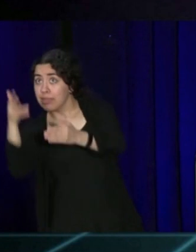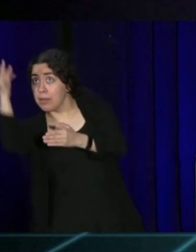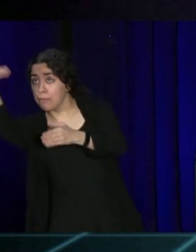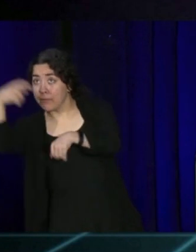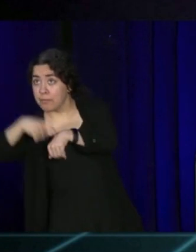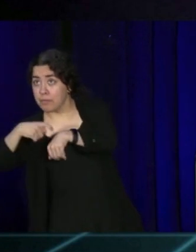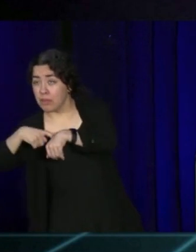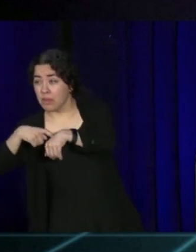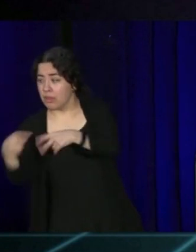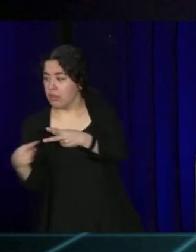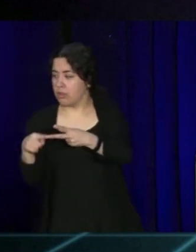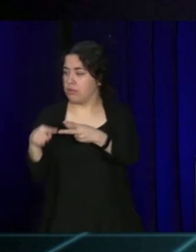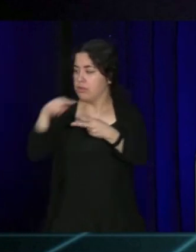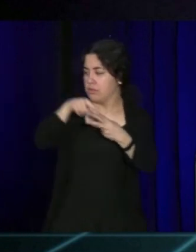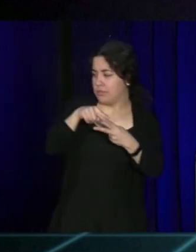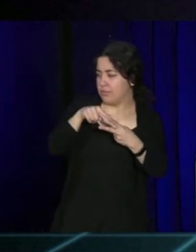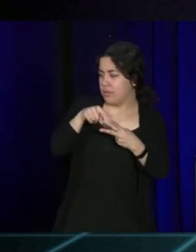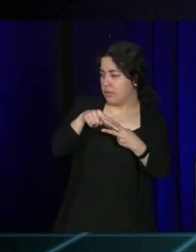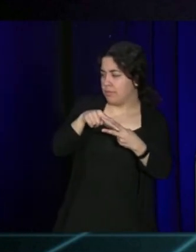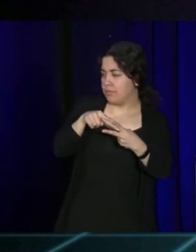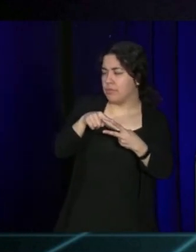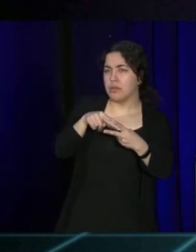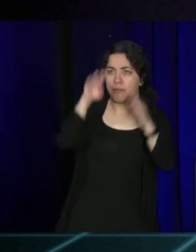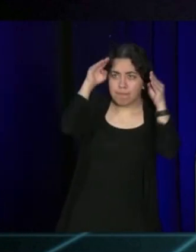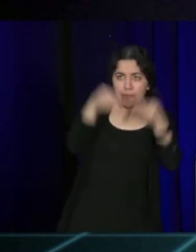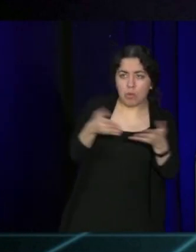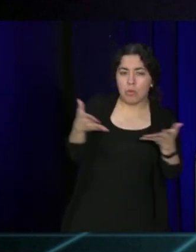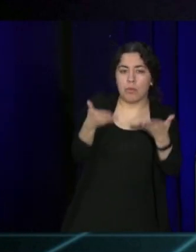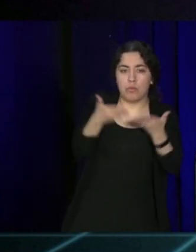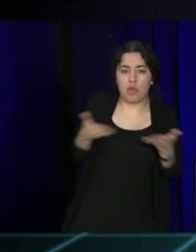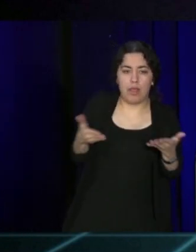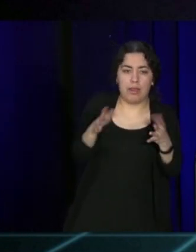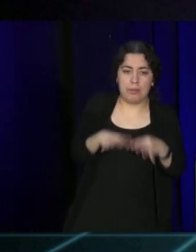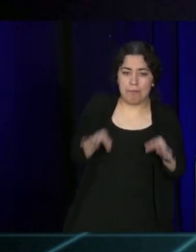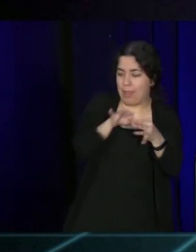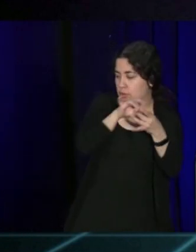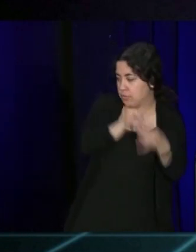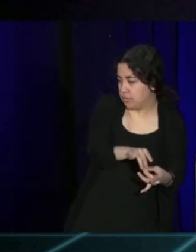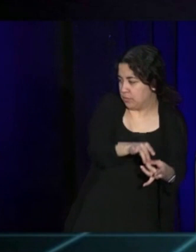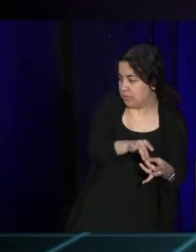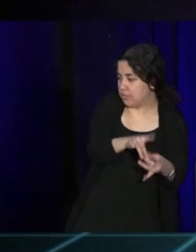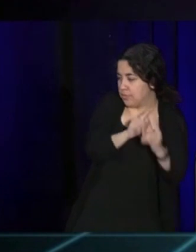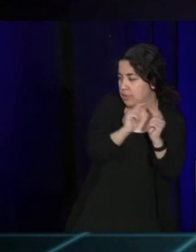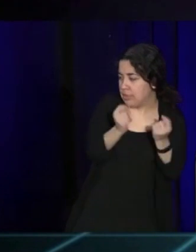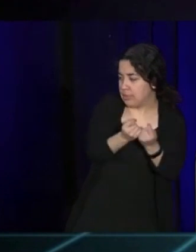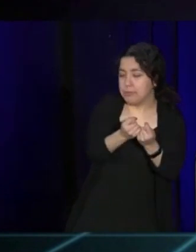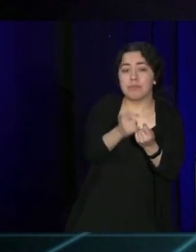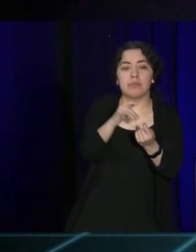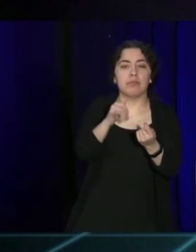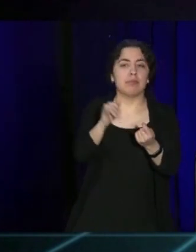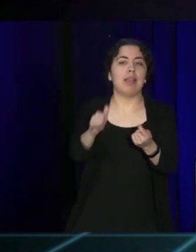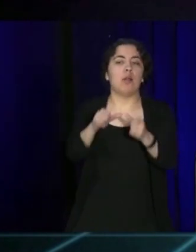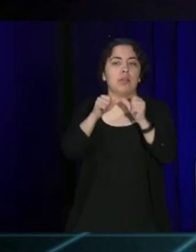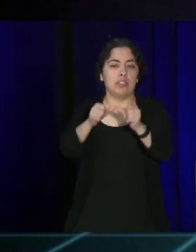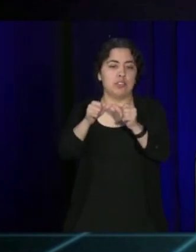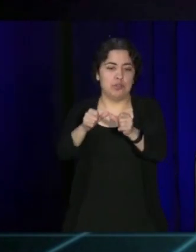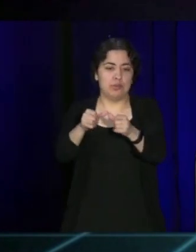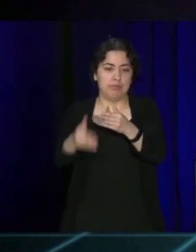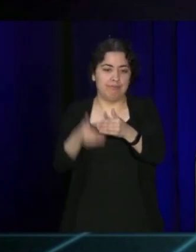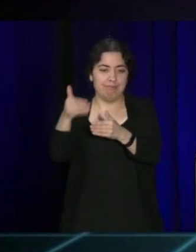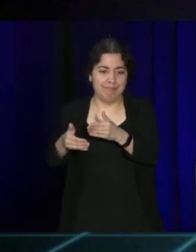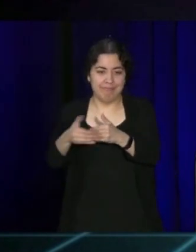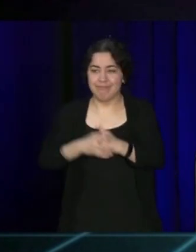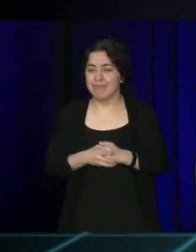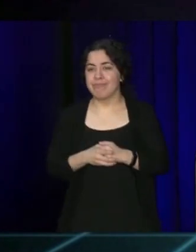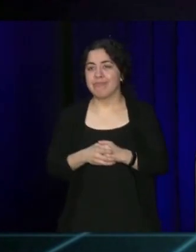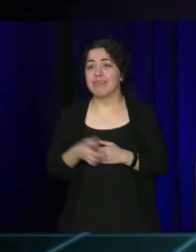of the technology looks like. And connecting this to the continuation of Dan's post, now that we're not